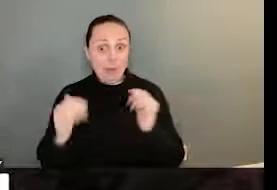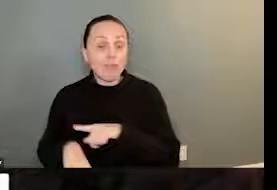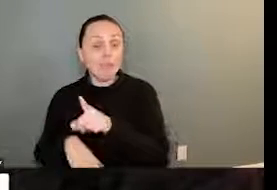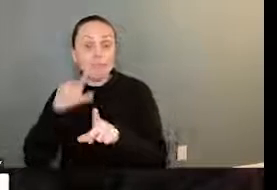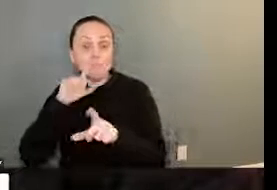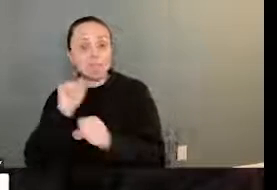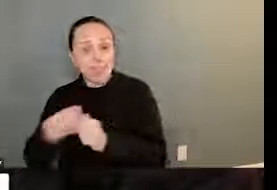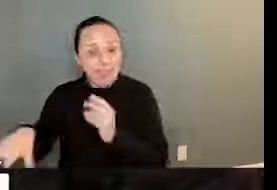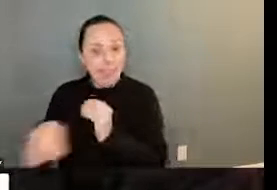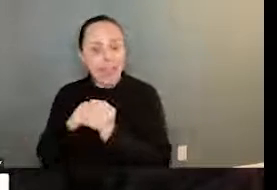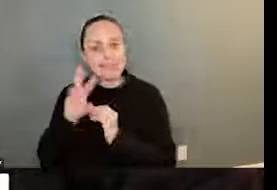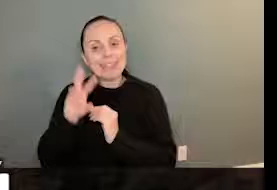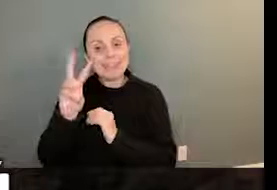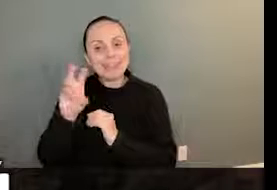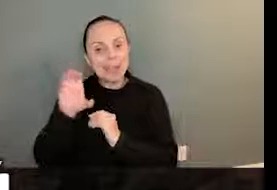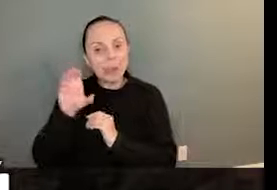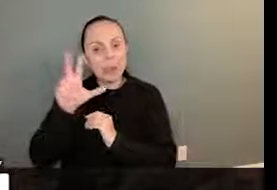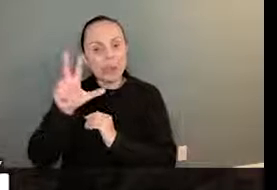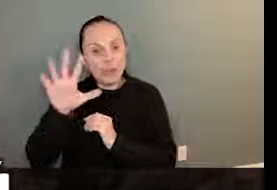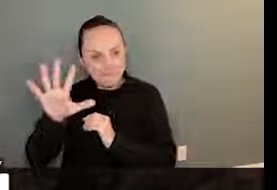adding 635 to